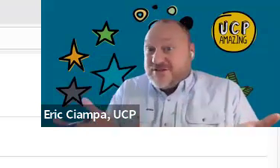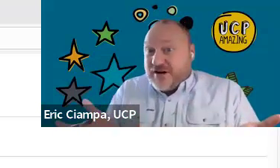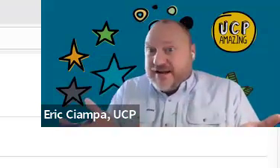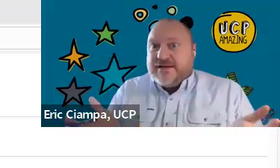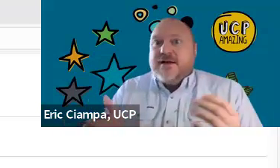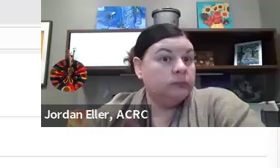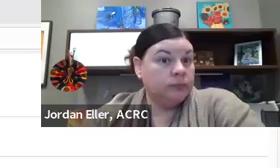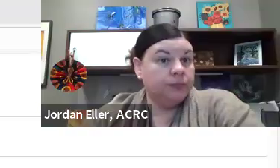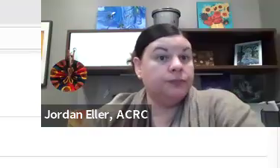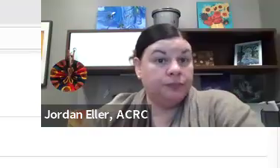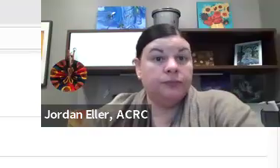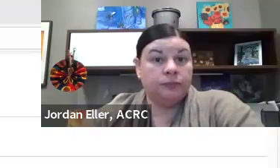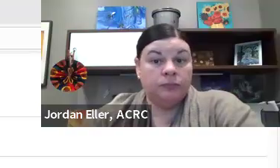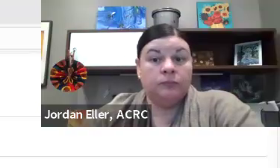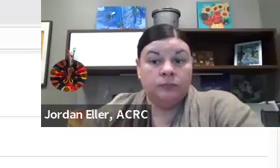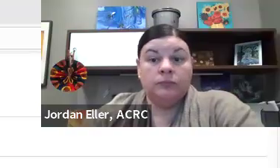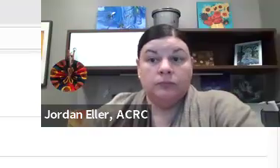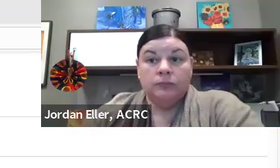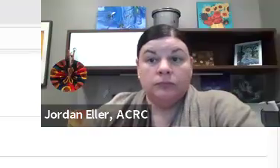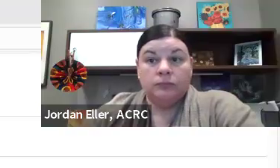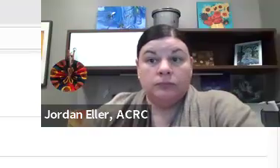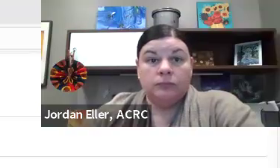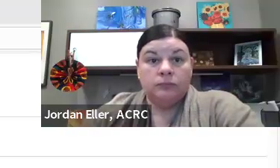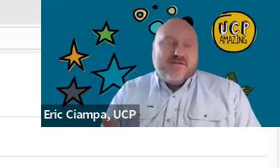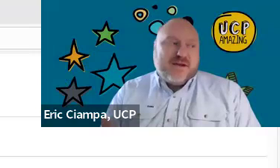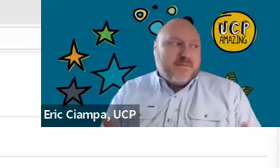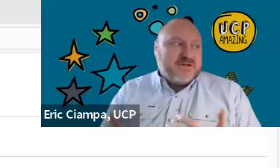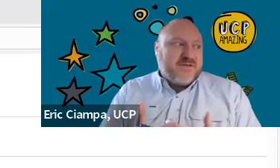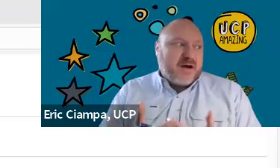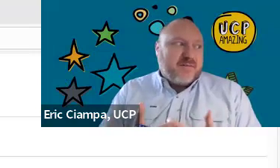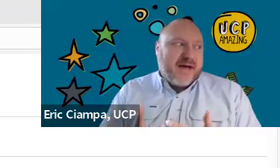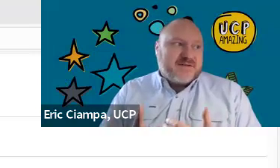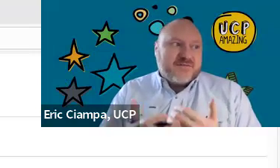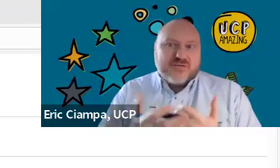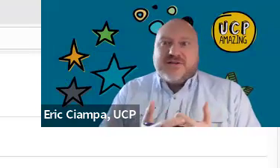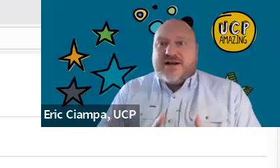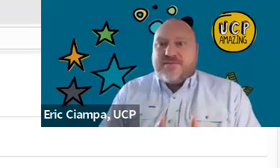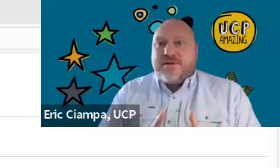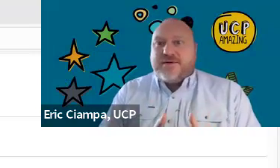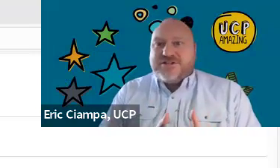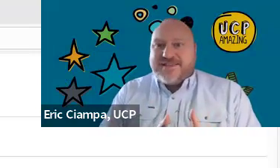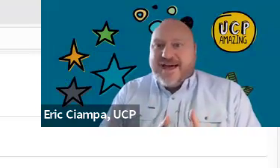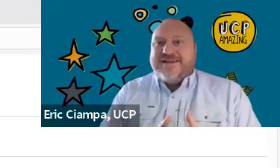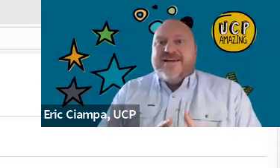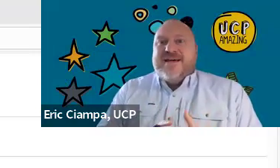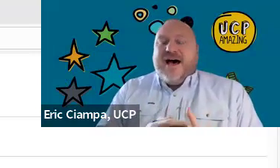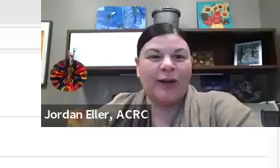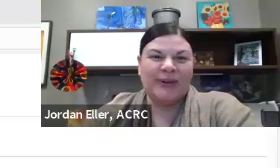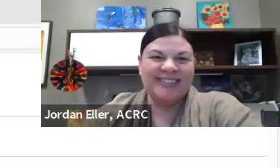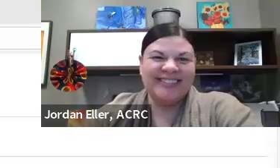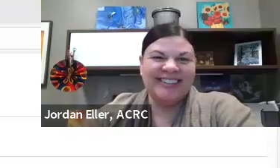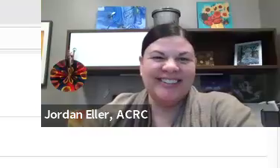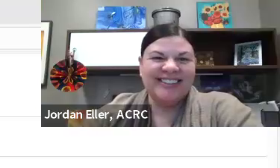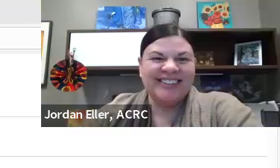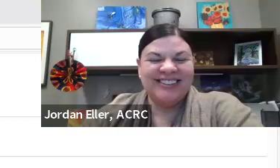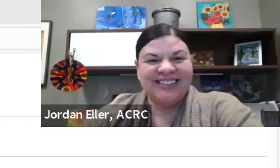have 9, that's great. But I've Mhm. seen I've been focused a lot on the statewide EVV numbers of non-compliant. So I'm really trying to get people to check that. Okay, Um,